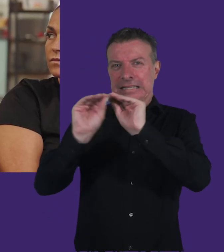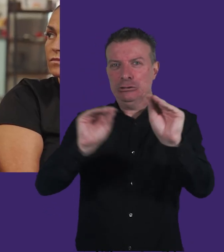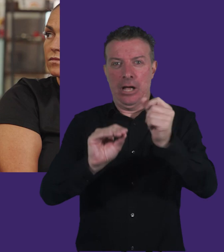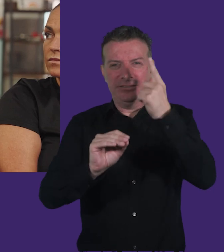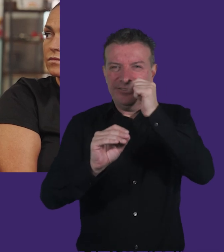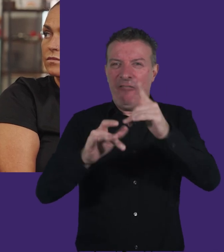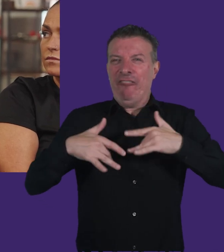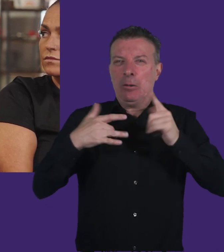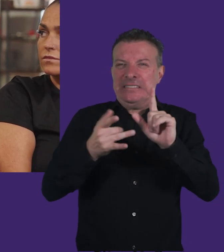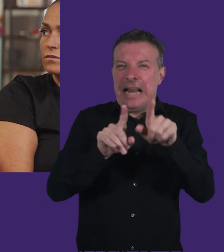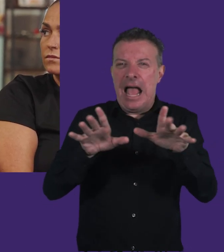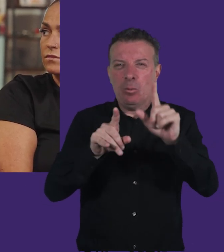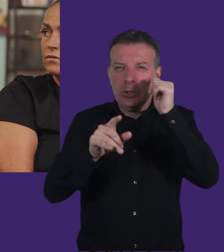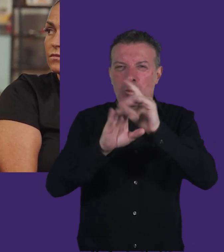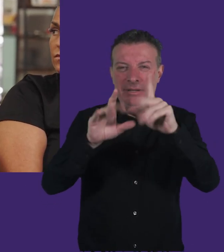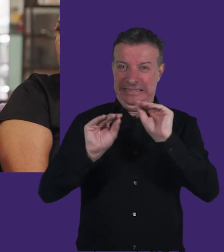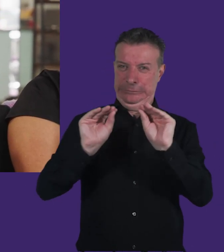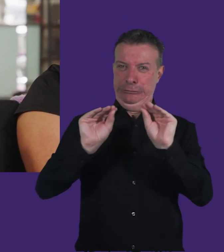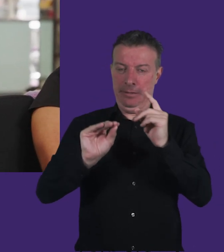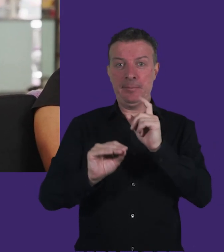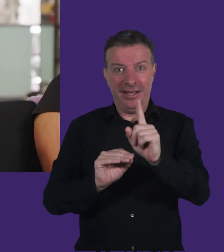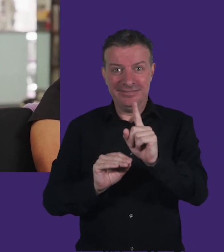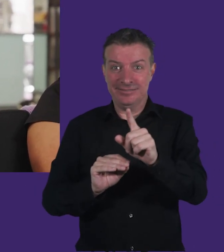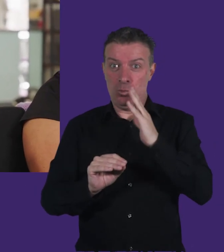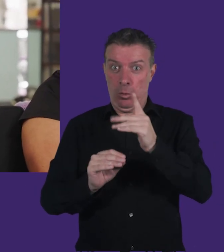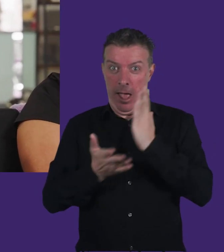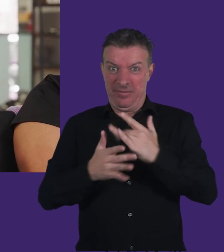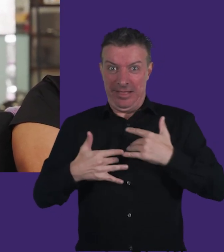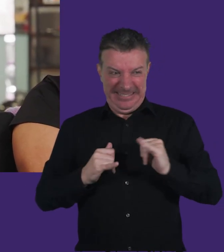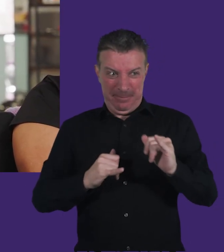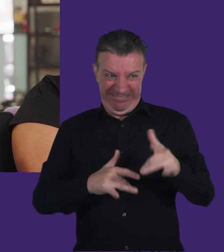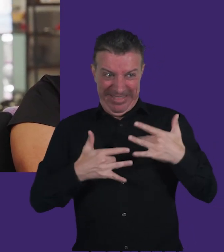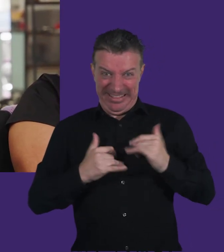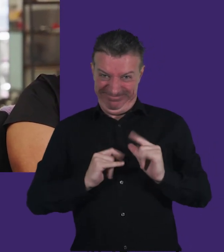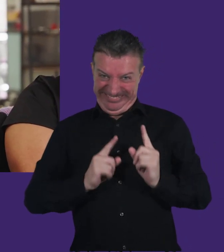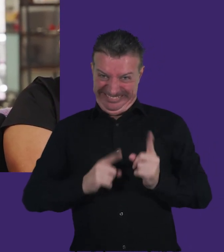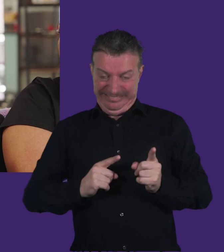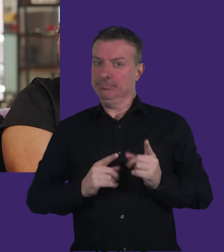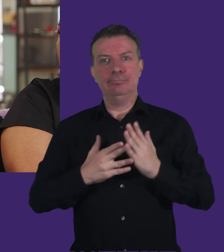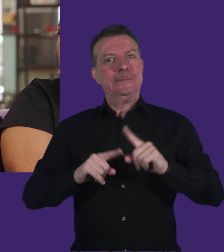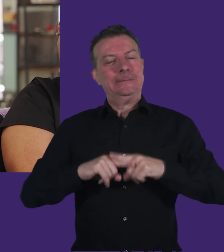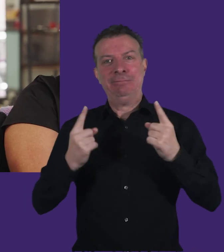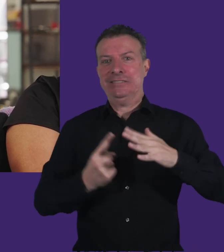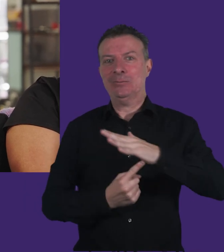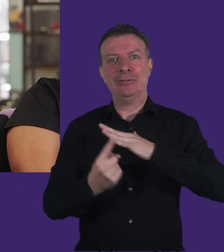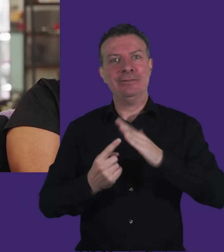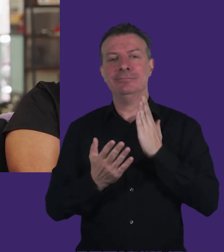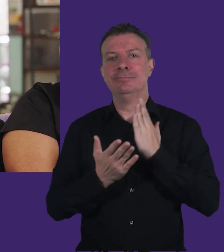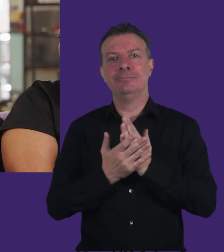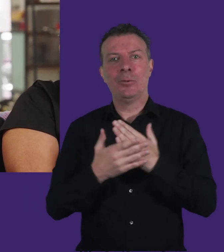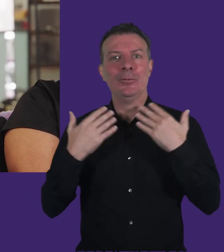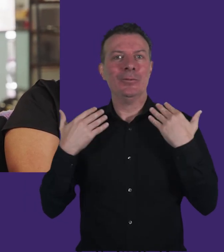teach people how to understand the concept of the feeling or what the feeling might be like, but when you've actually felt it yourself,